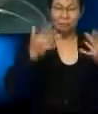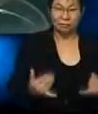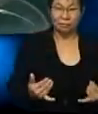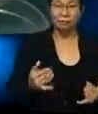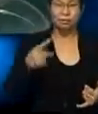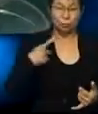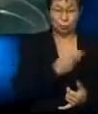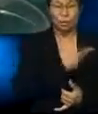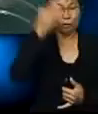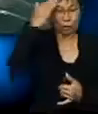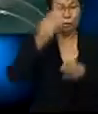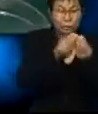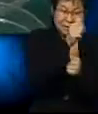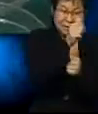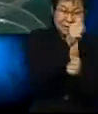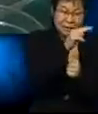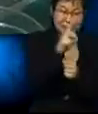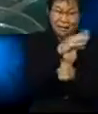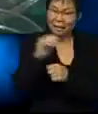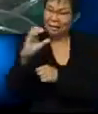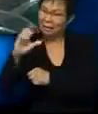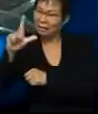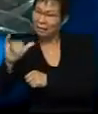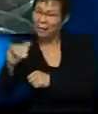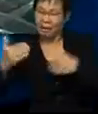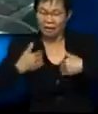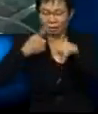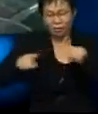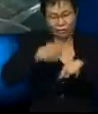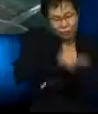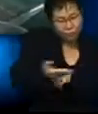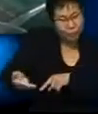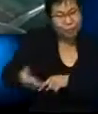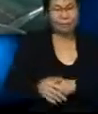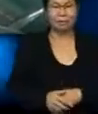Now we know that sand and clay have different properties.